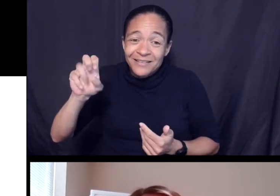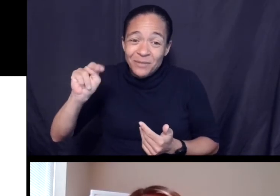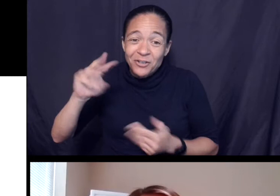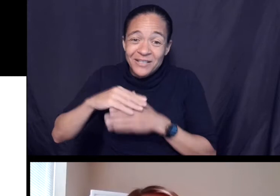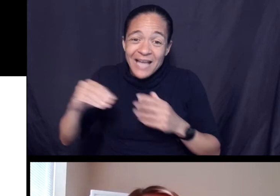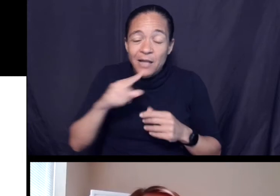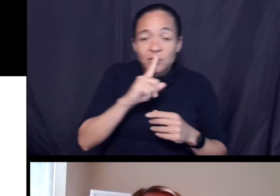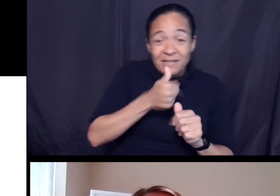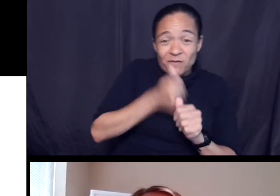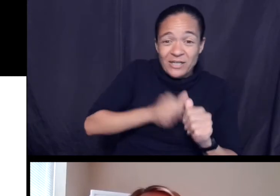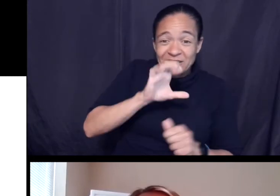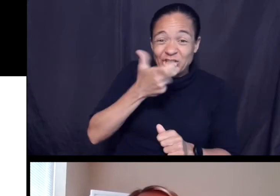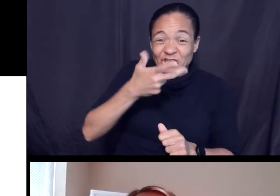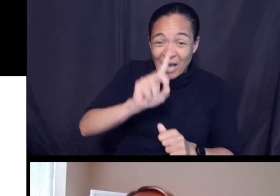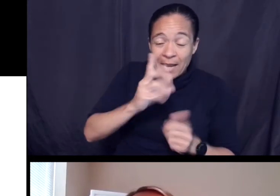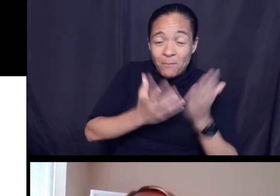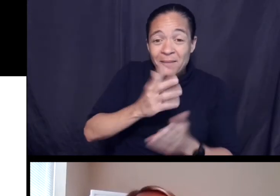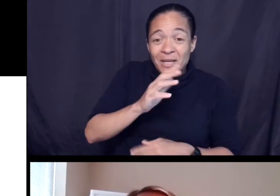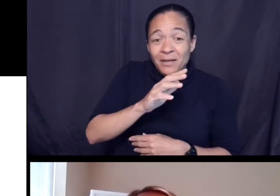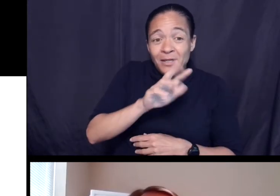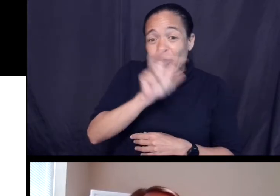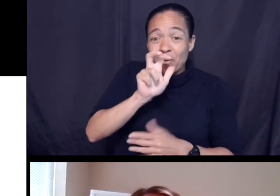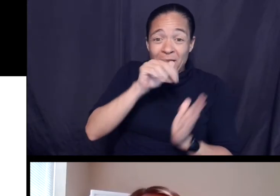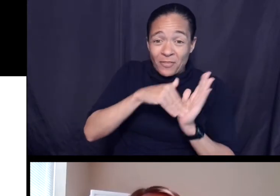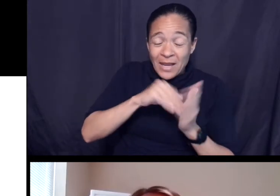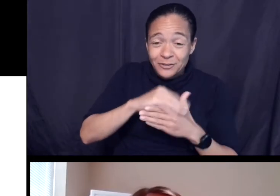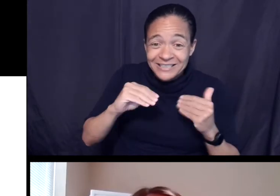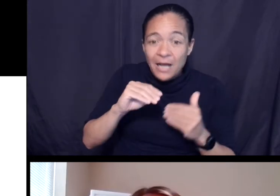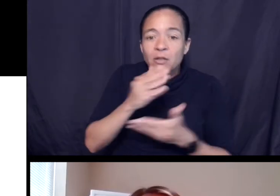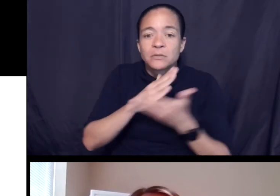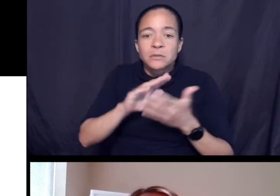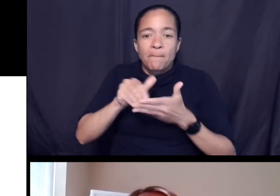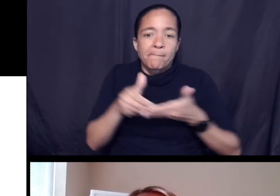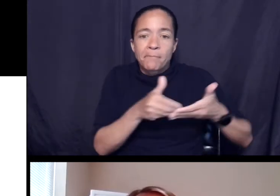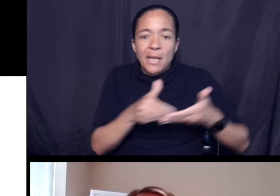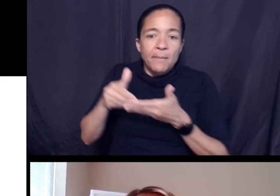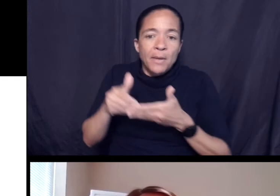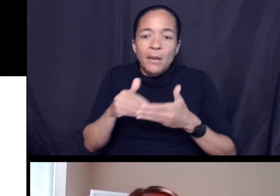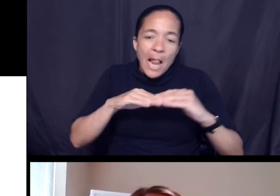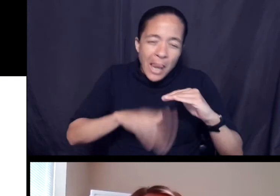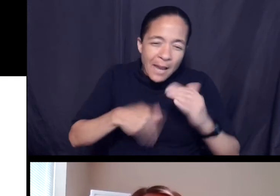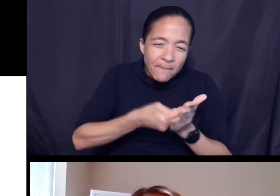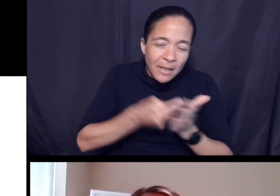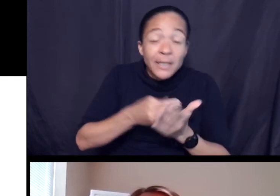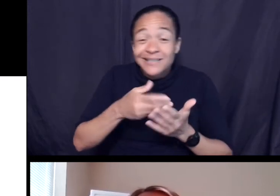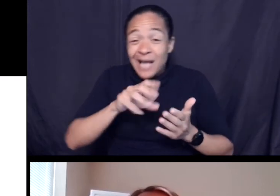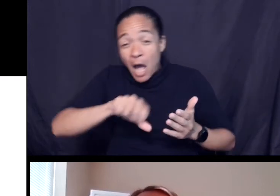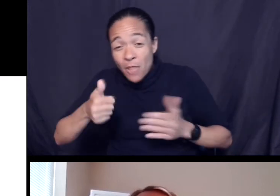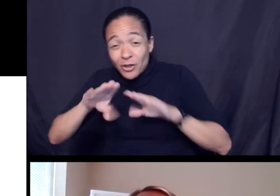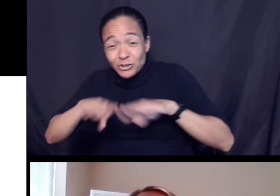affected child to be $300,000. So some infants and children obviously costing less and some costing